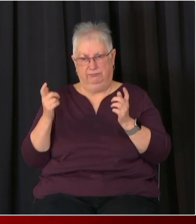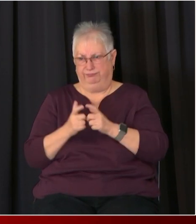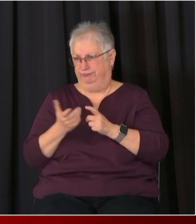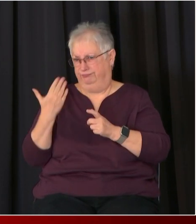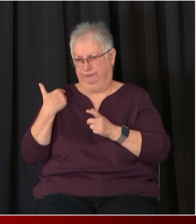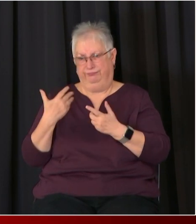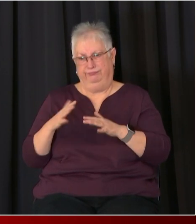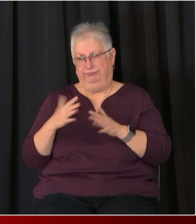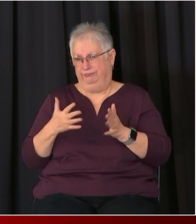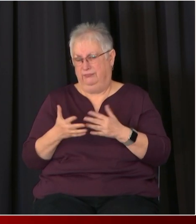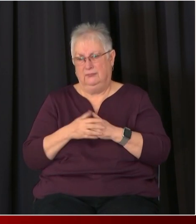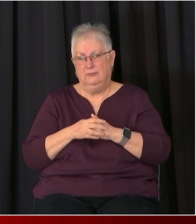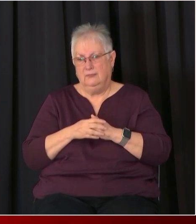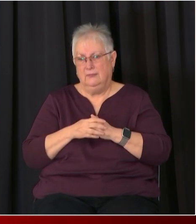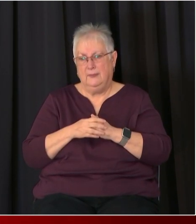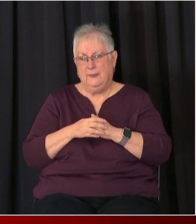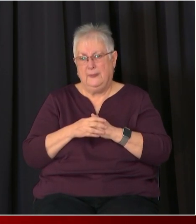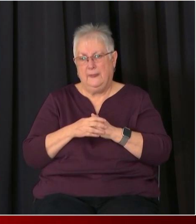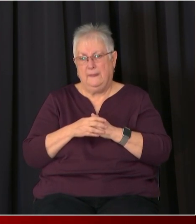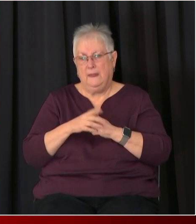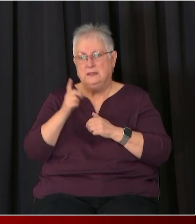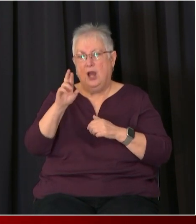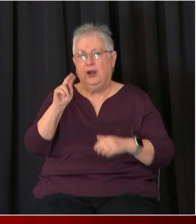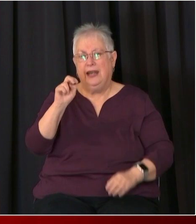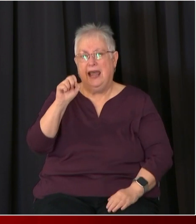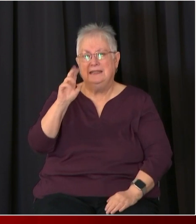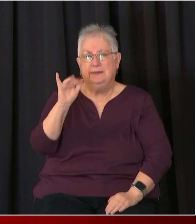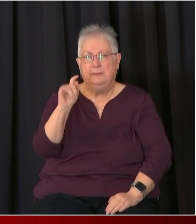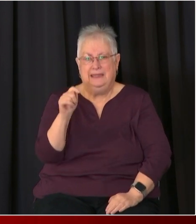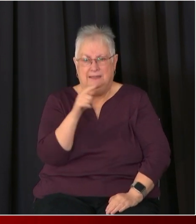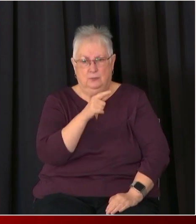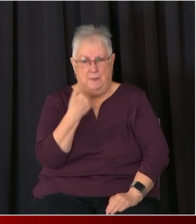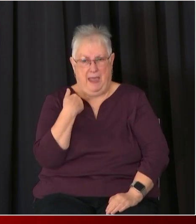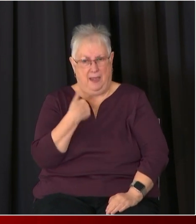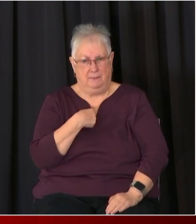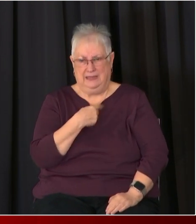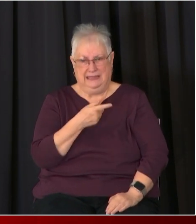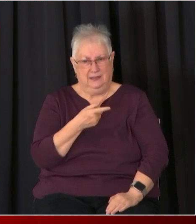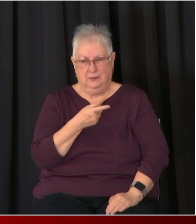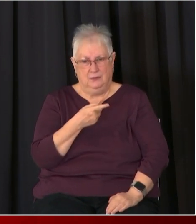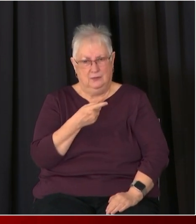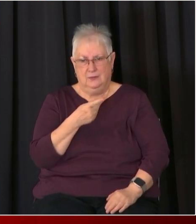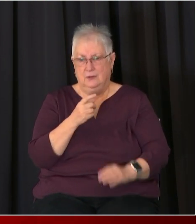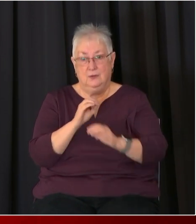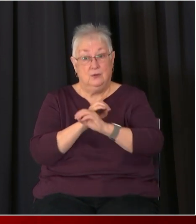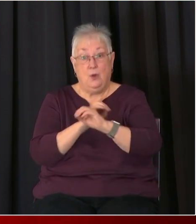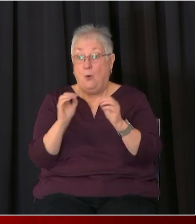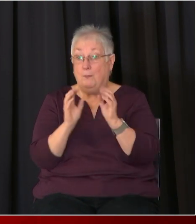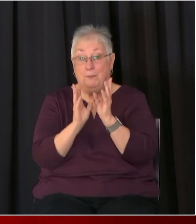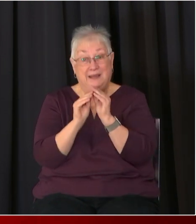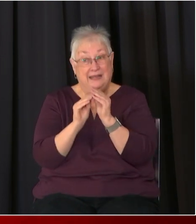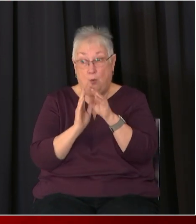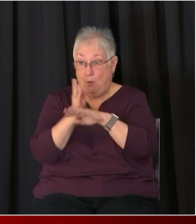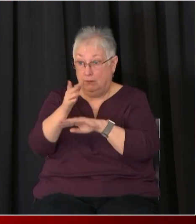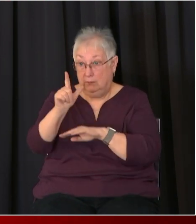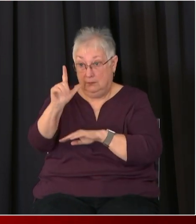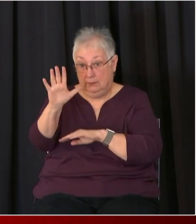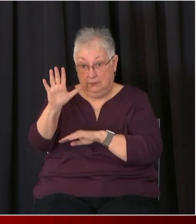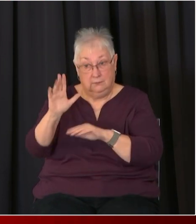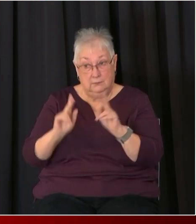I think Dr. Nesbitt will remind me, but I don't think any meetings over 25, so now that would be